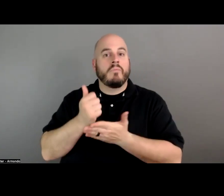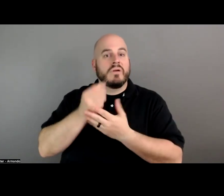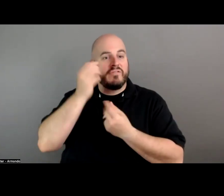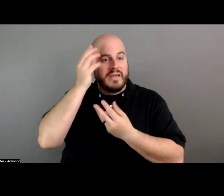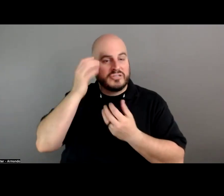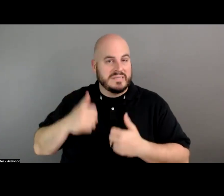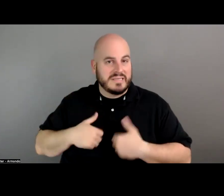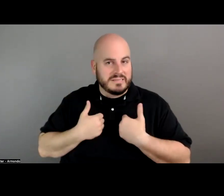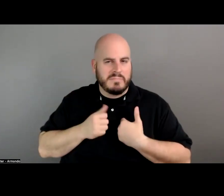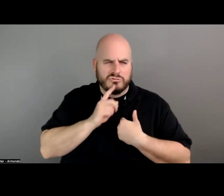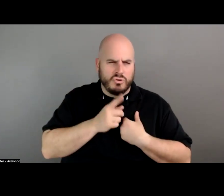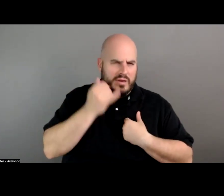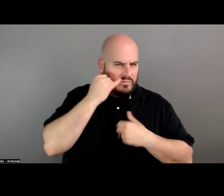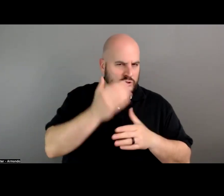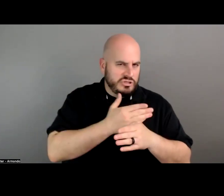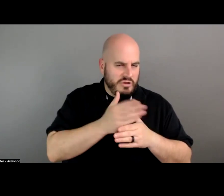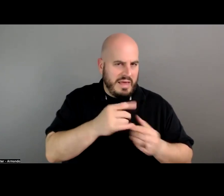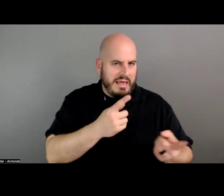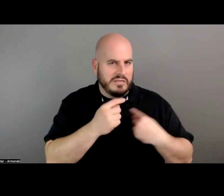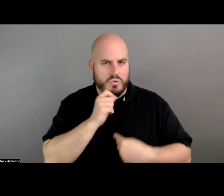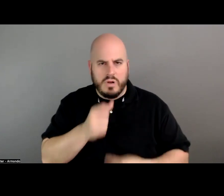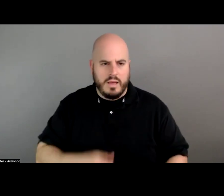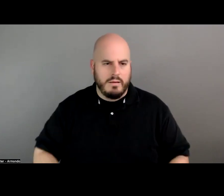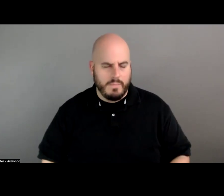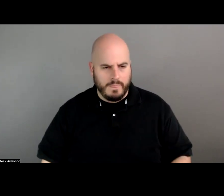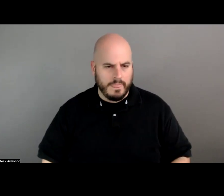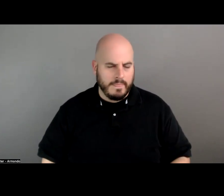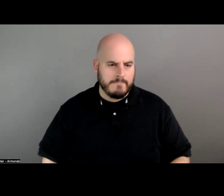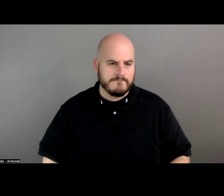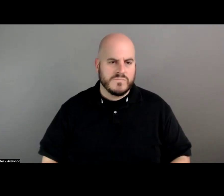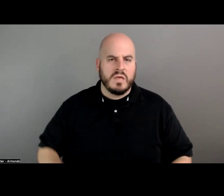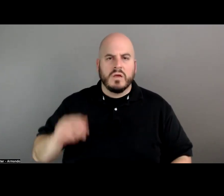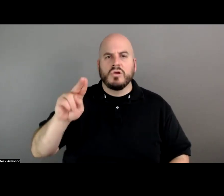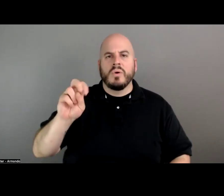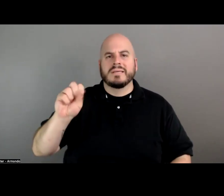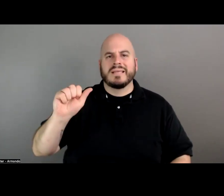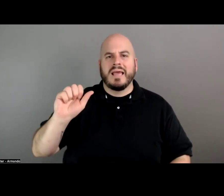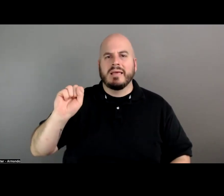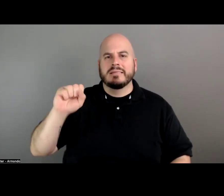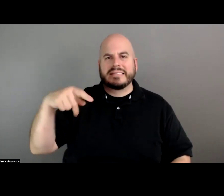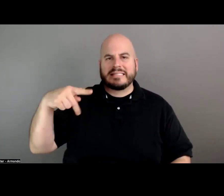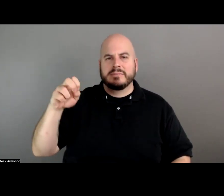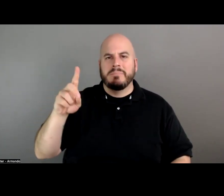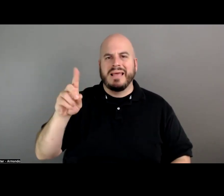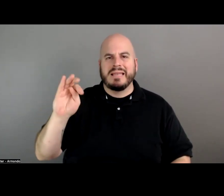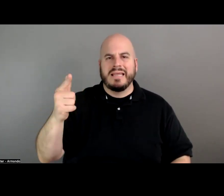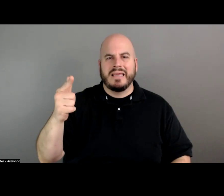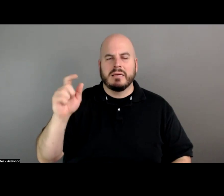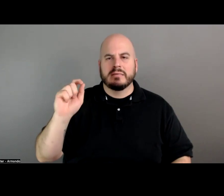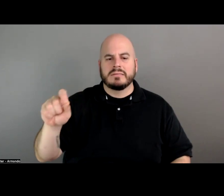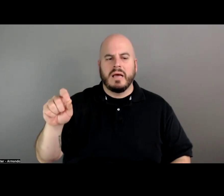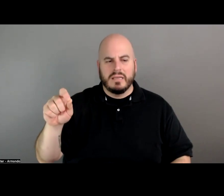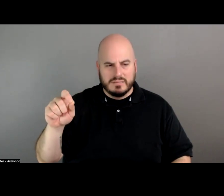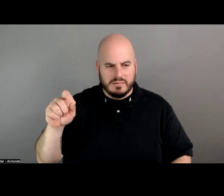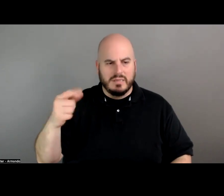don't recall whether you had shared the answer to this question earlier or not. So usaspending.gov tells you where the money goes in. I